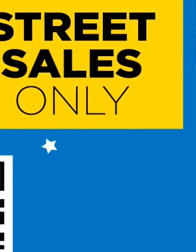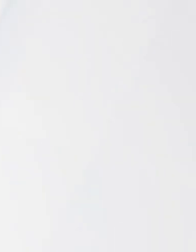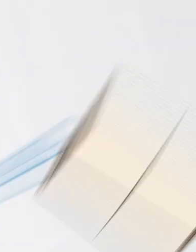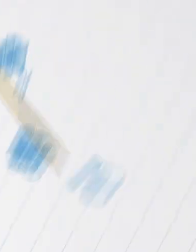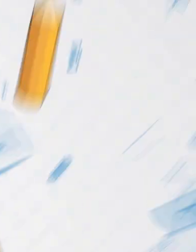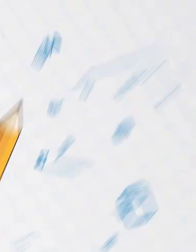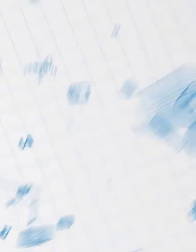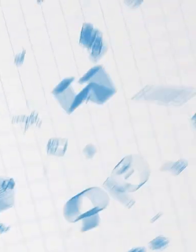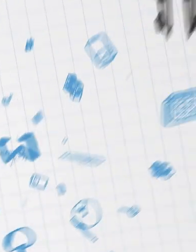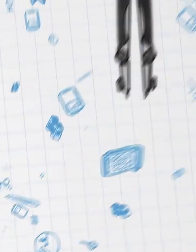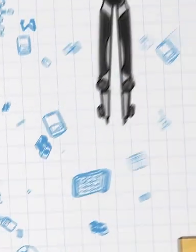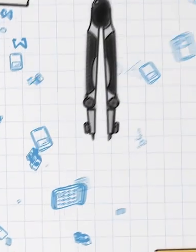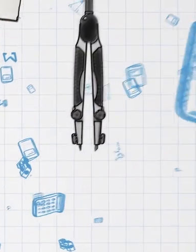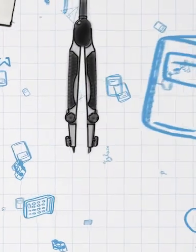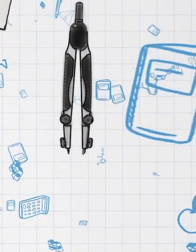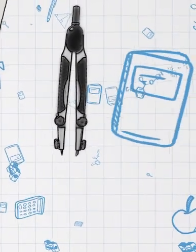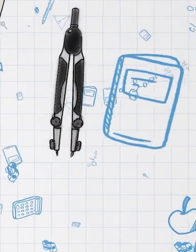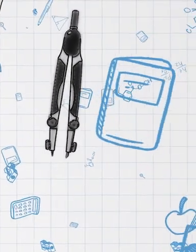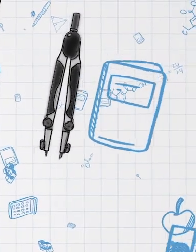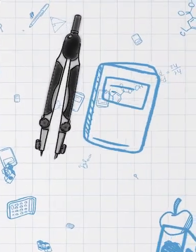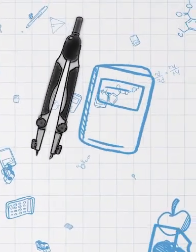Zoshi.